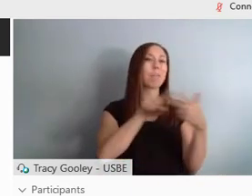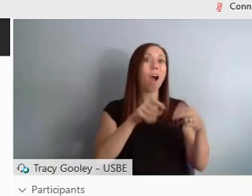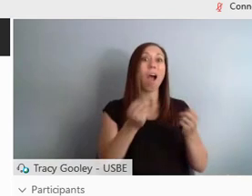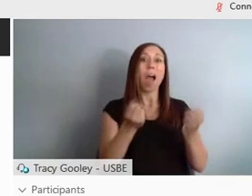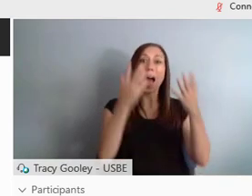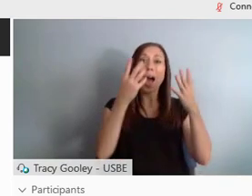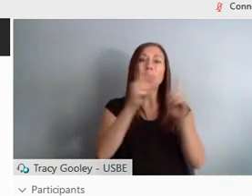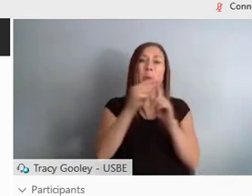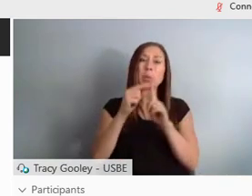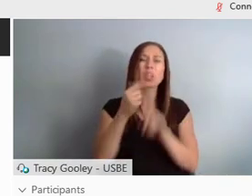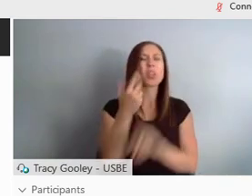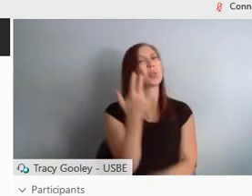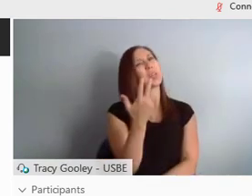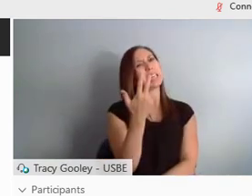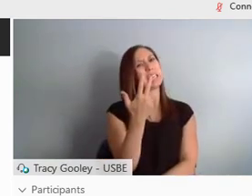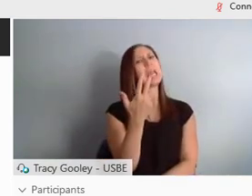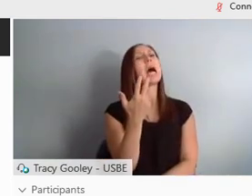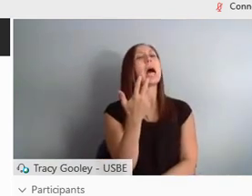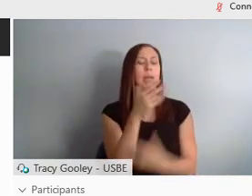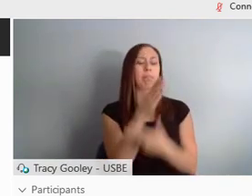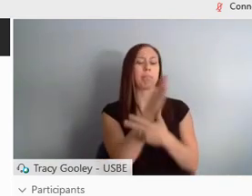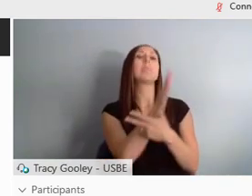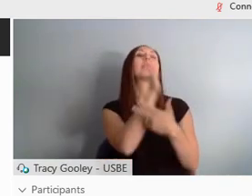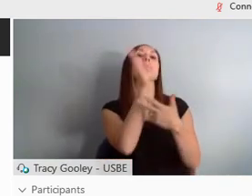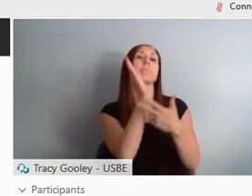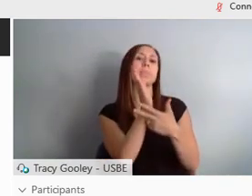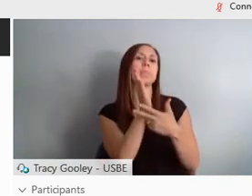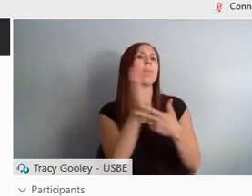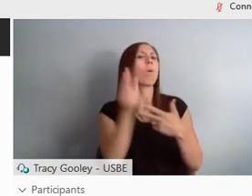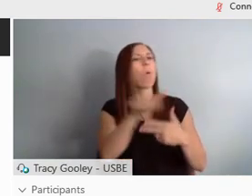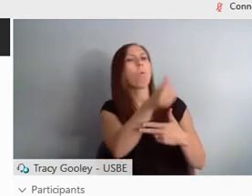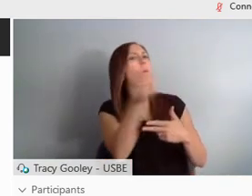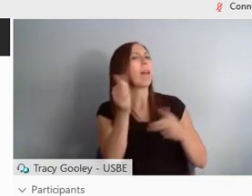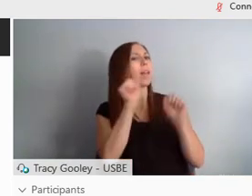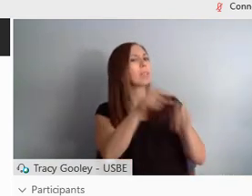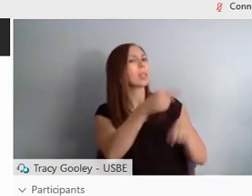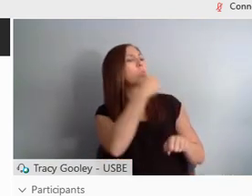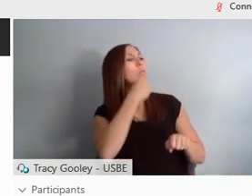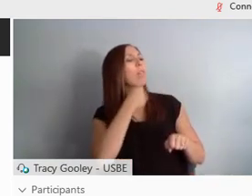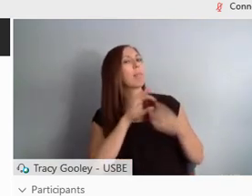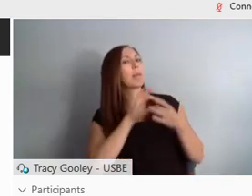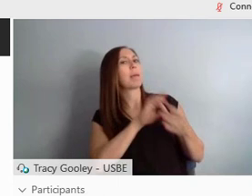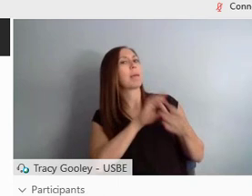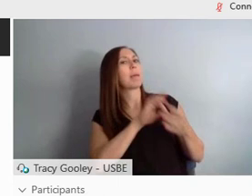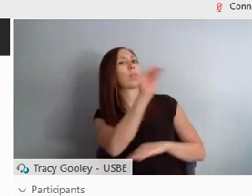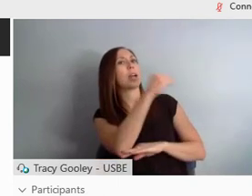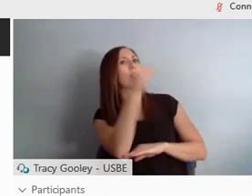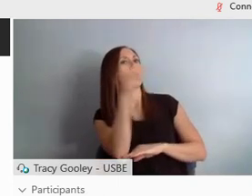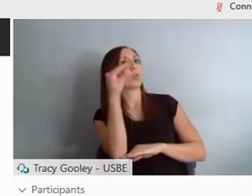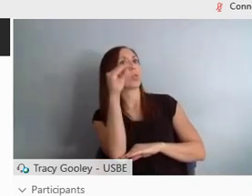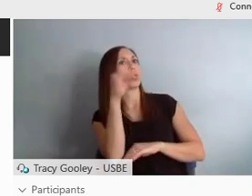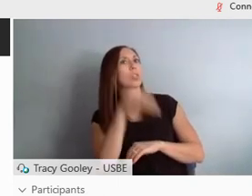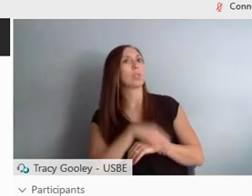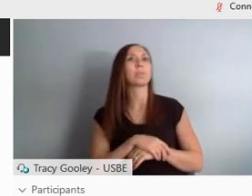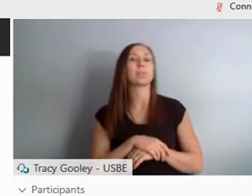it only had 3 words. So I would continue with, what else can you tell me about dinosaurs?